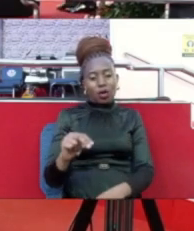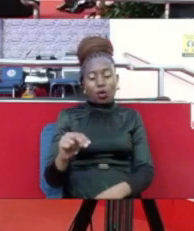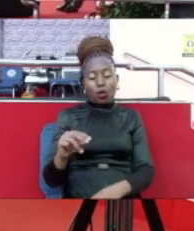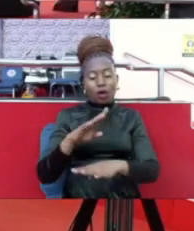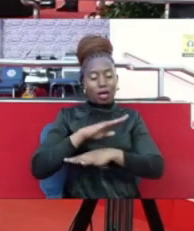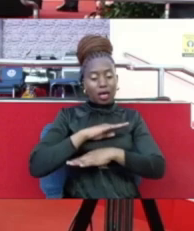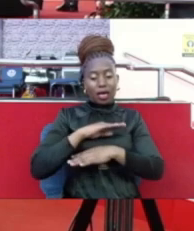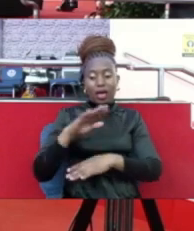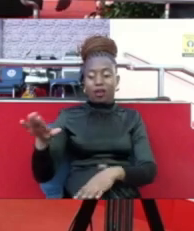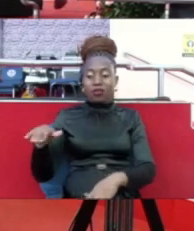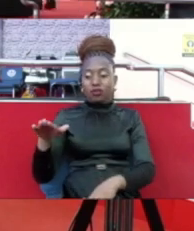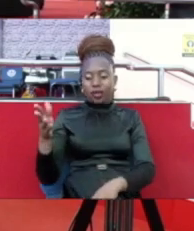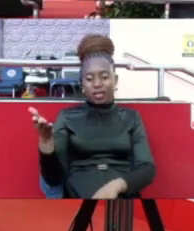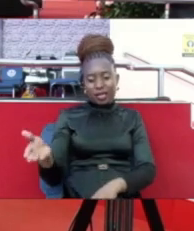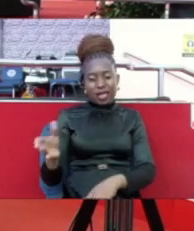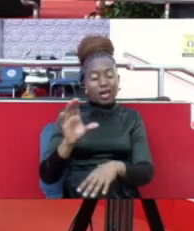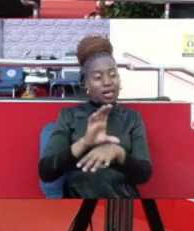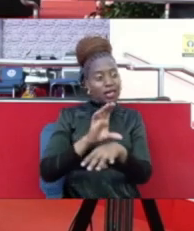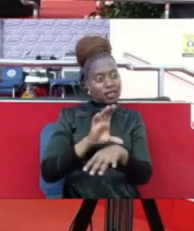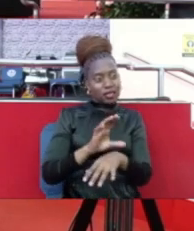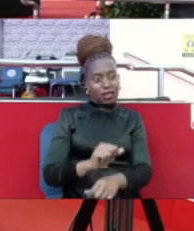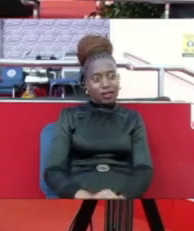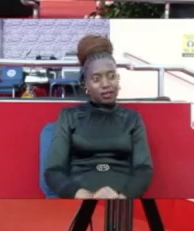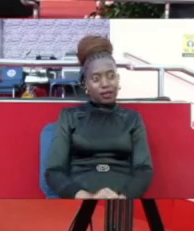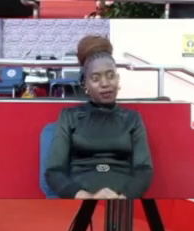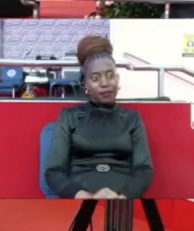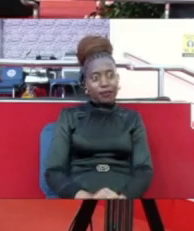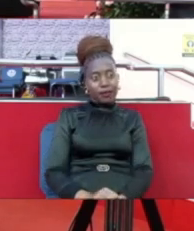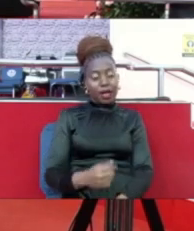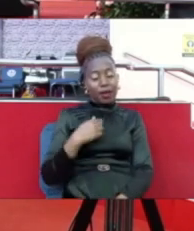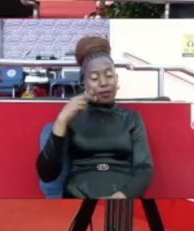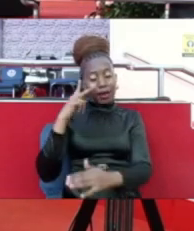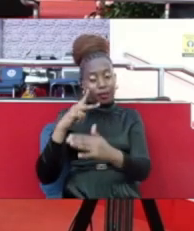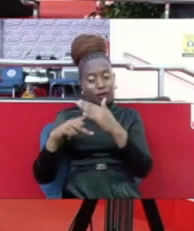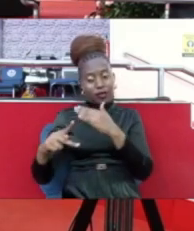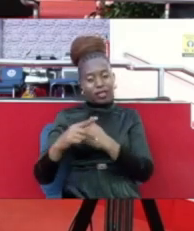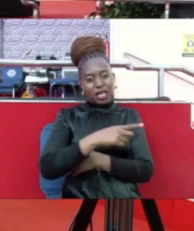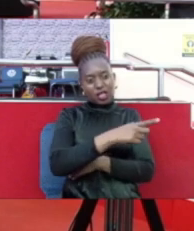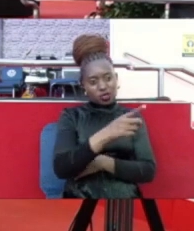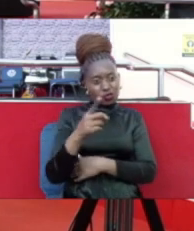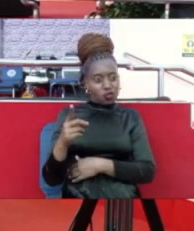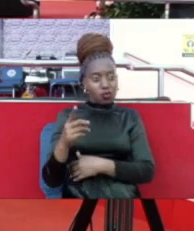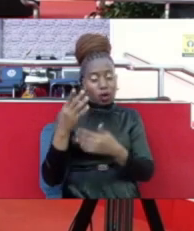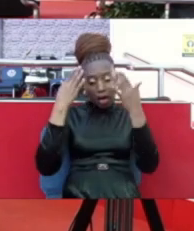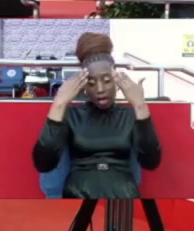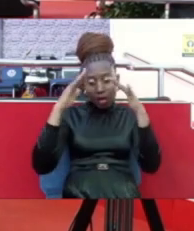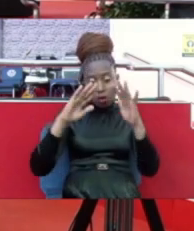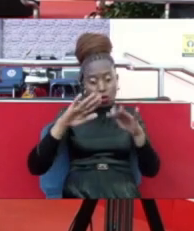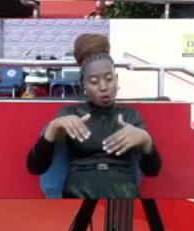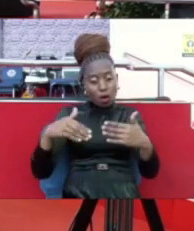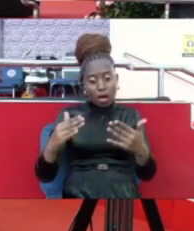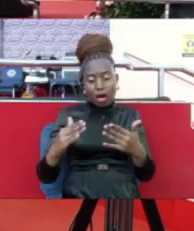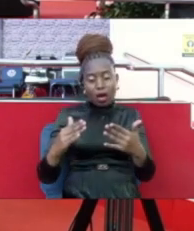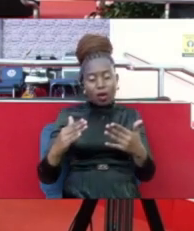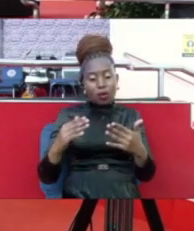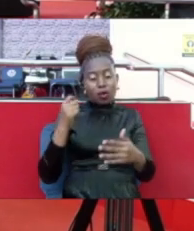ambao watakuja. I prophesy to you, and I don't know how you'll receive this, so I'll let the elders judge it. Sijui